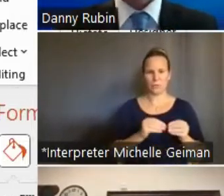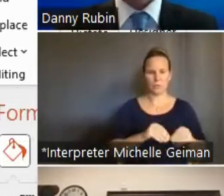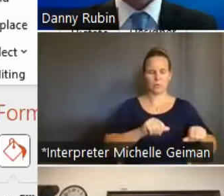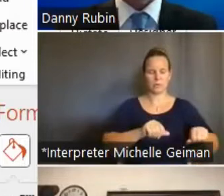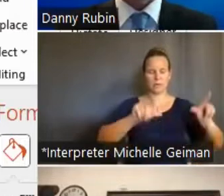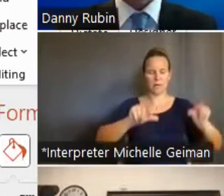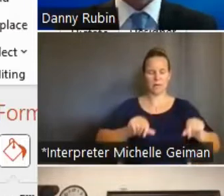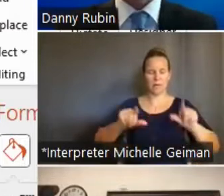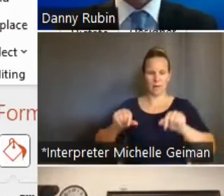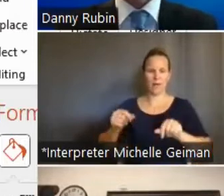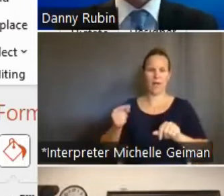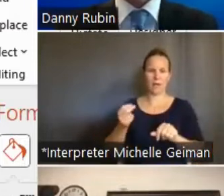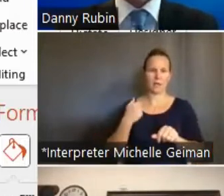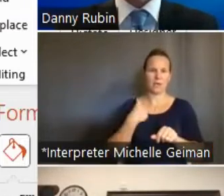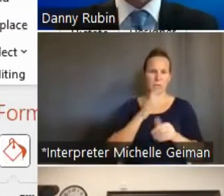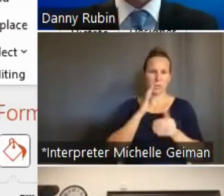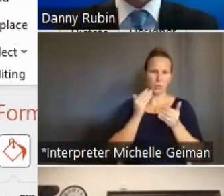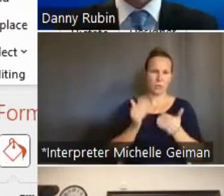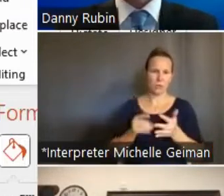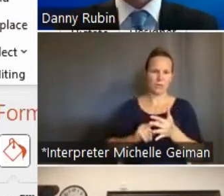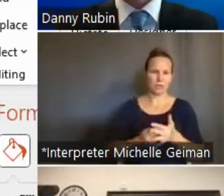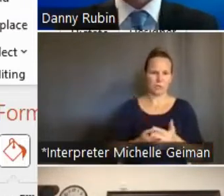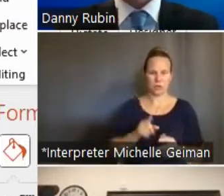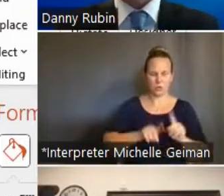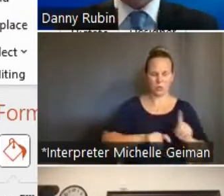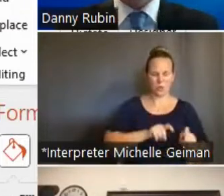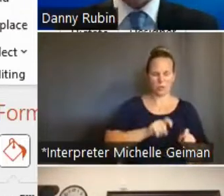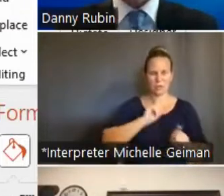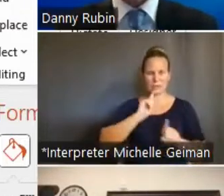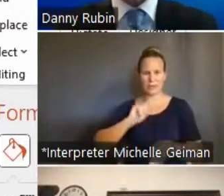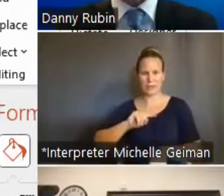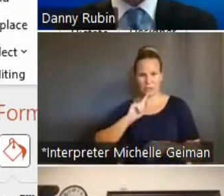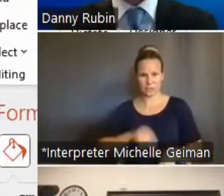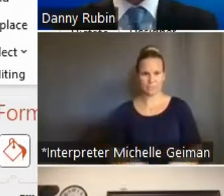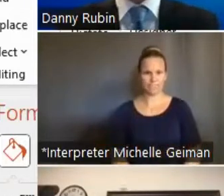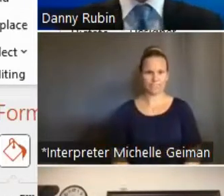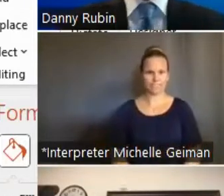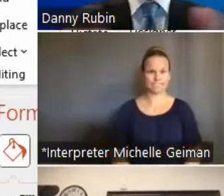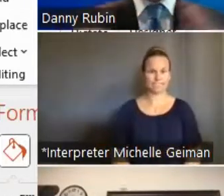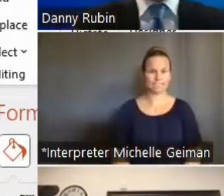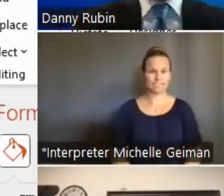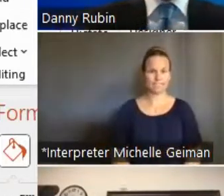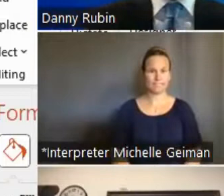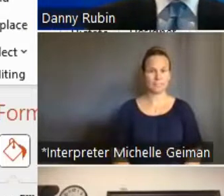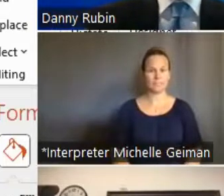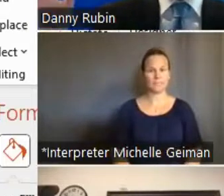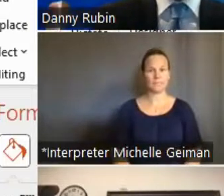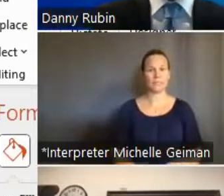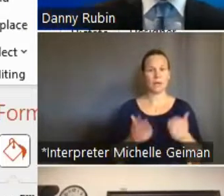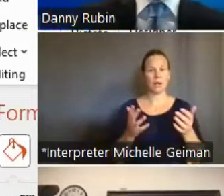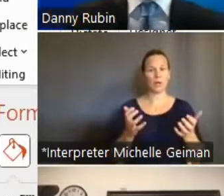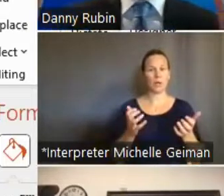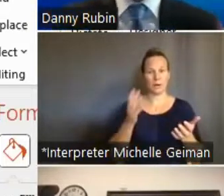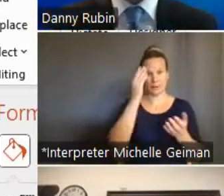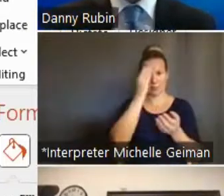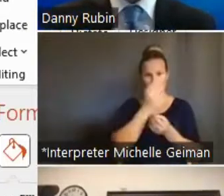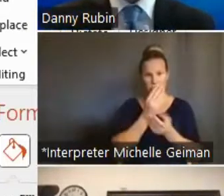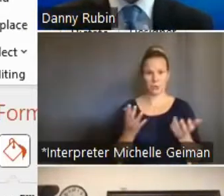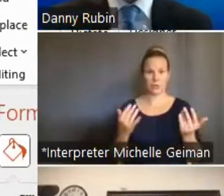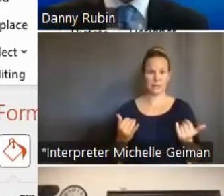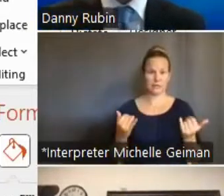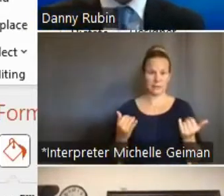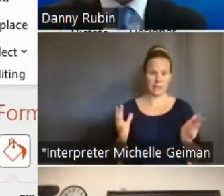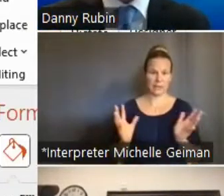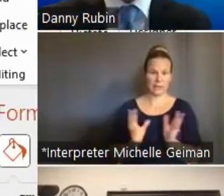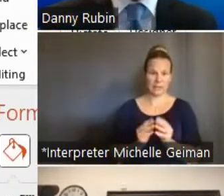information. I also want to tell you that today's session is part of a full webinar